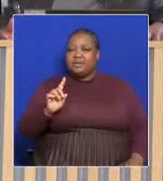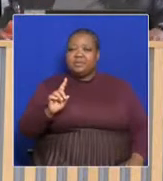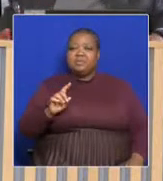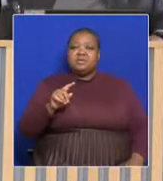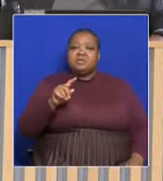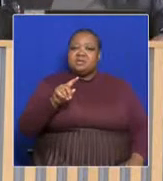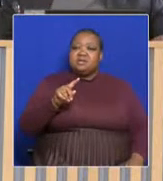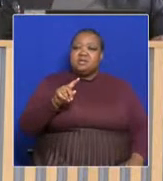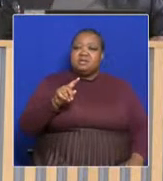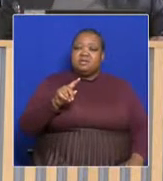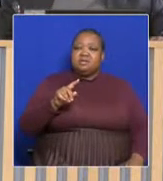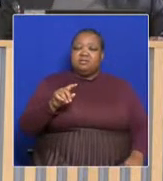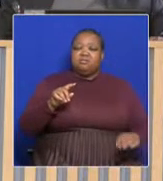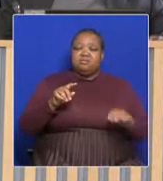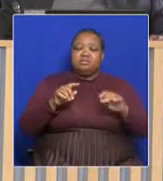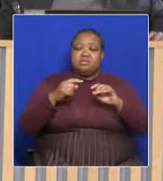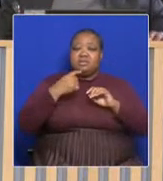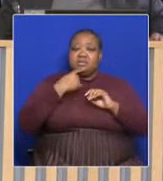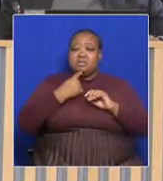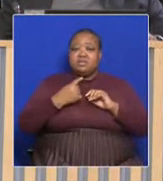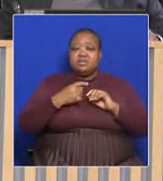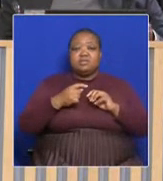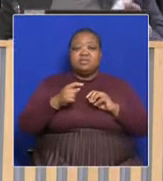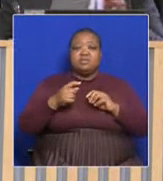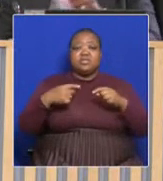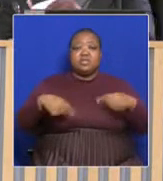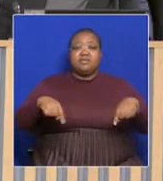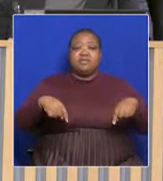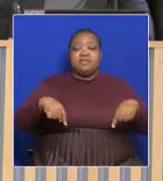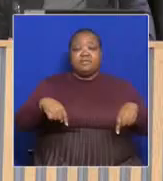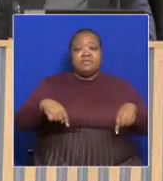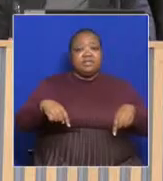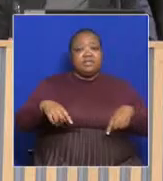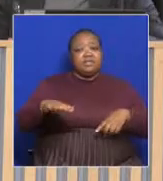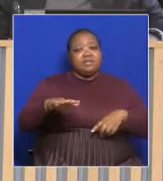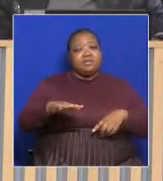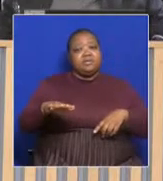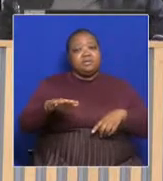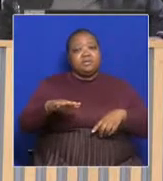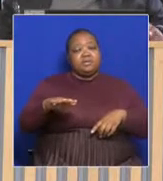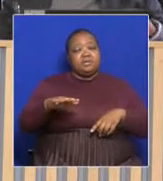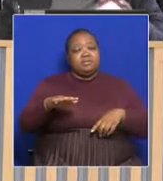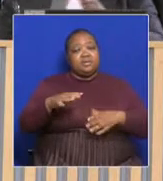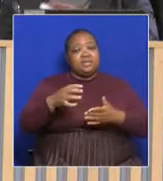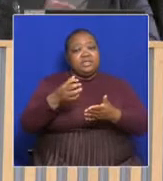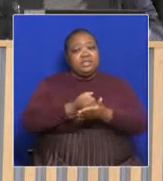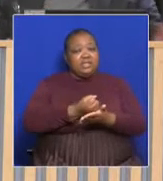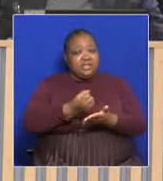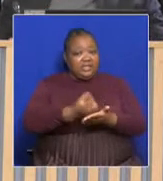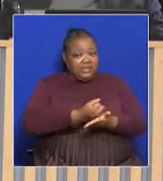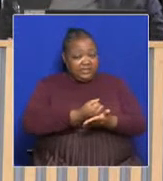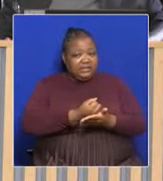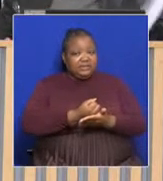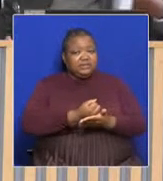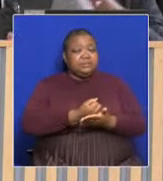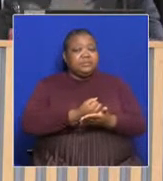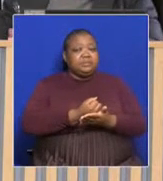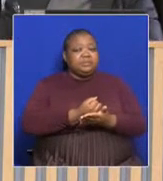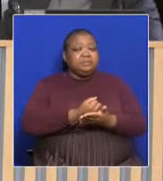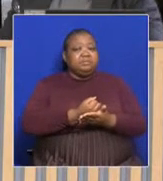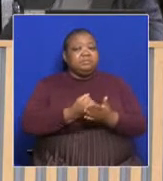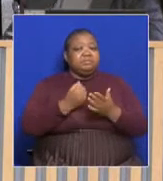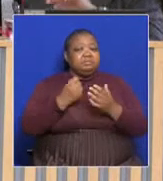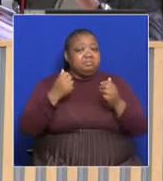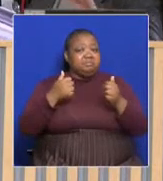said, if the fear of forcible taking was sensible, even people from